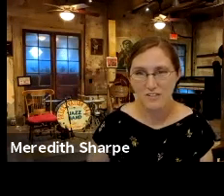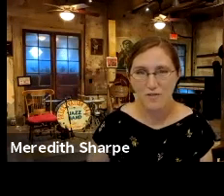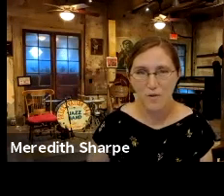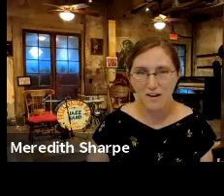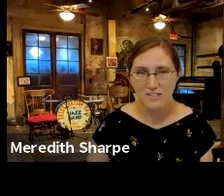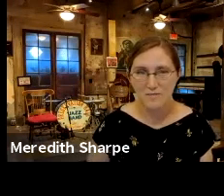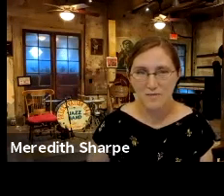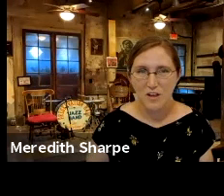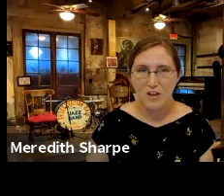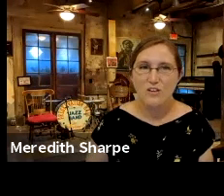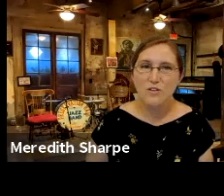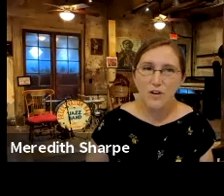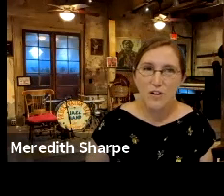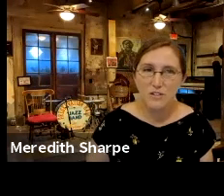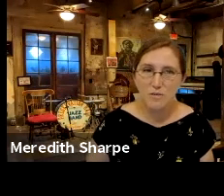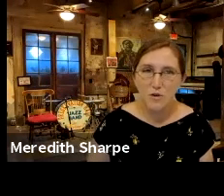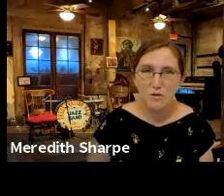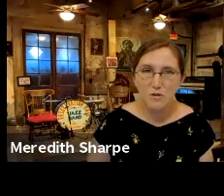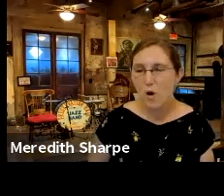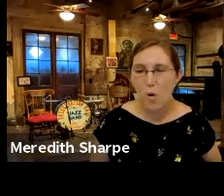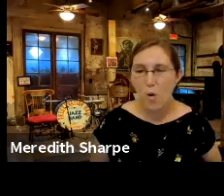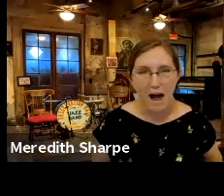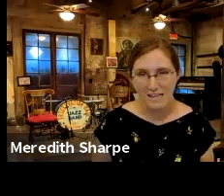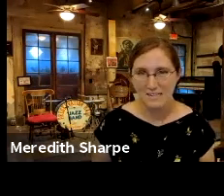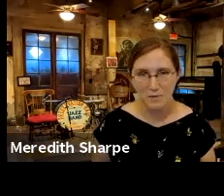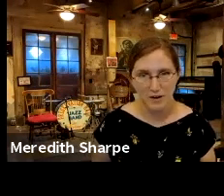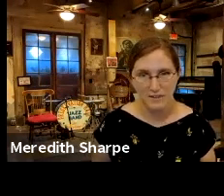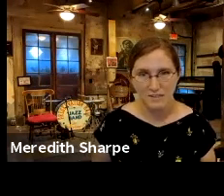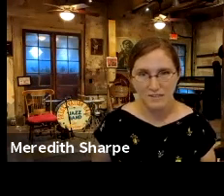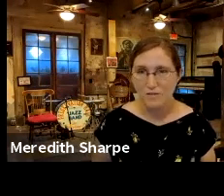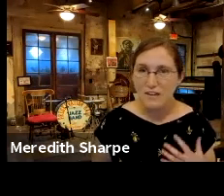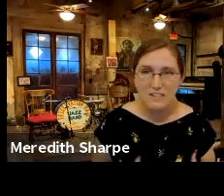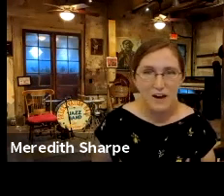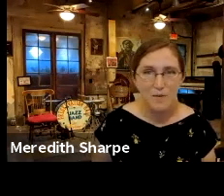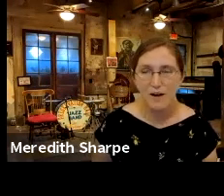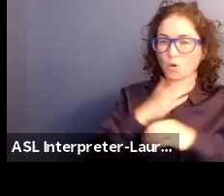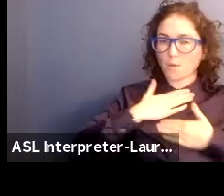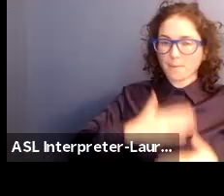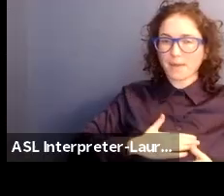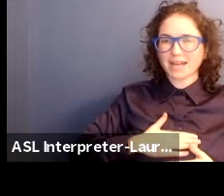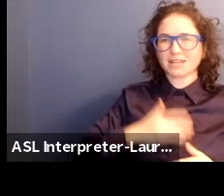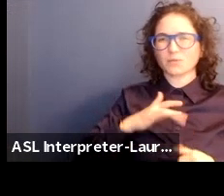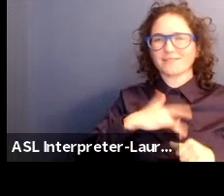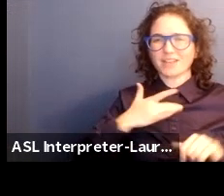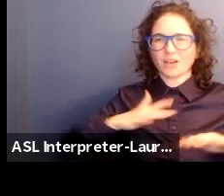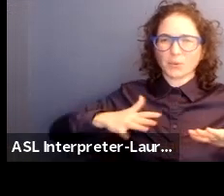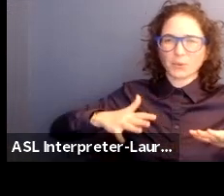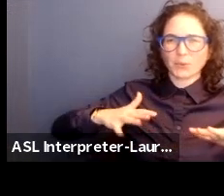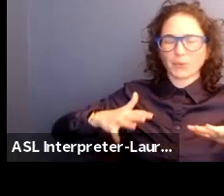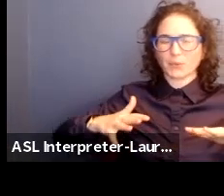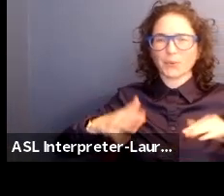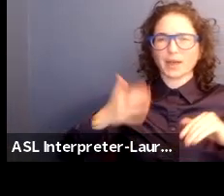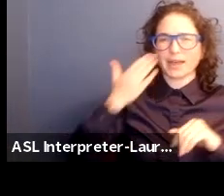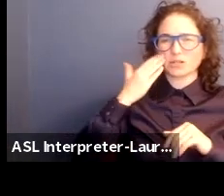greater self-awareness? So first, music is a whole body experience. We feel its vibrations and sound qualities